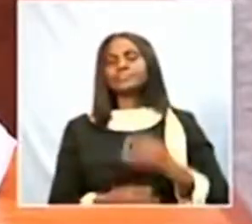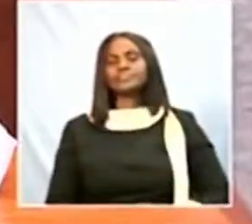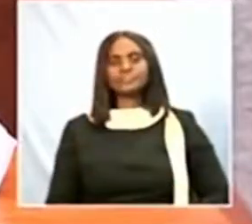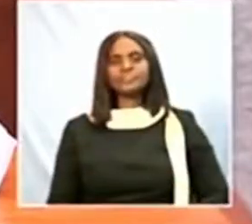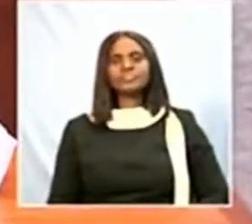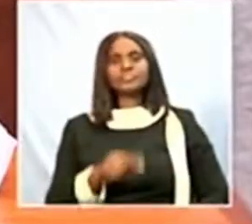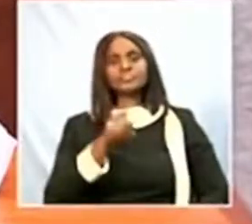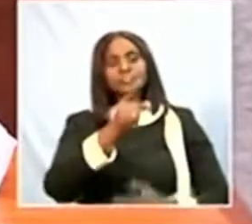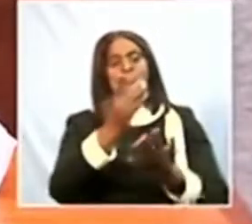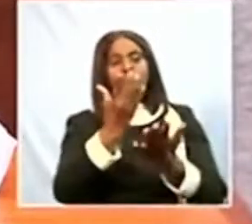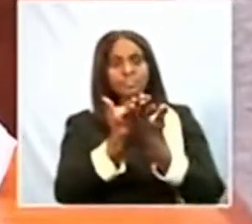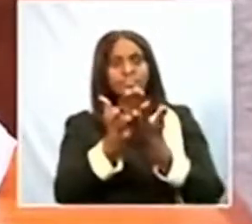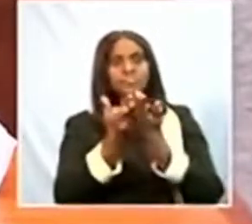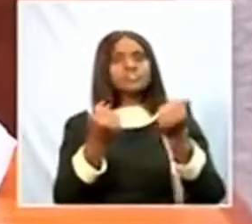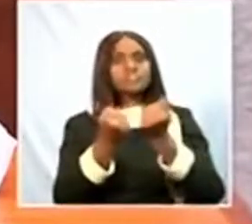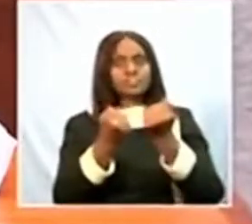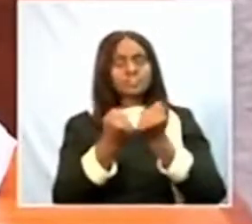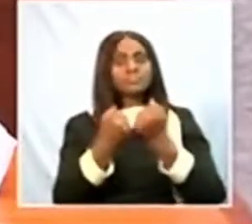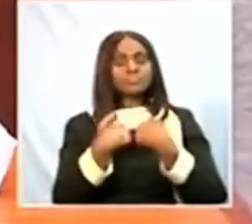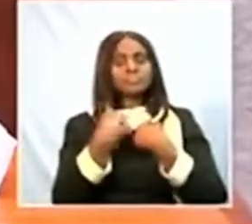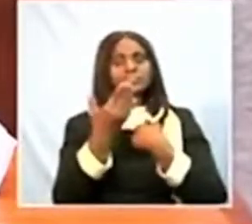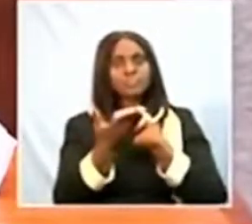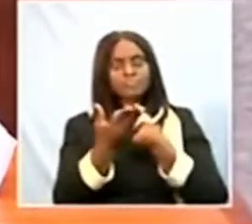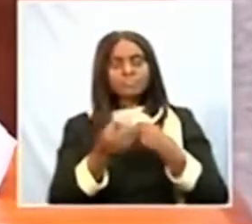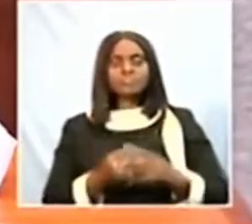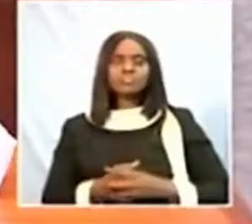Is the motion seconded?